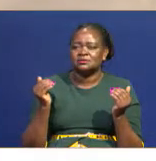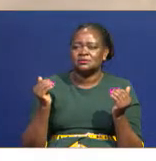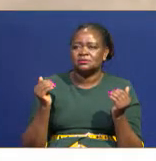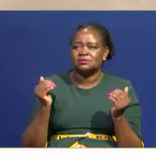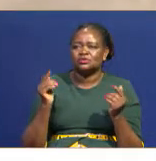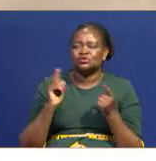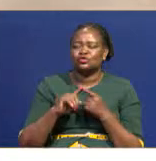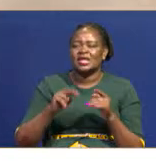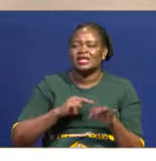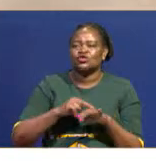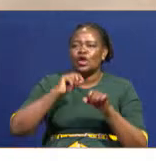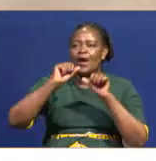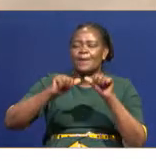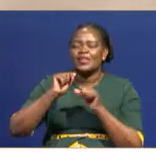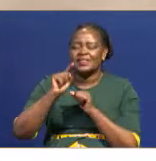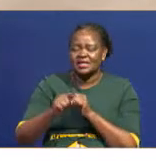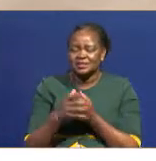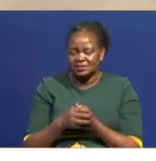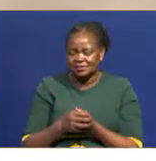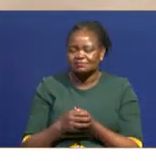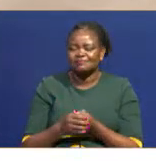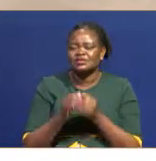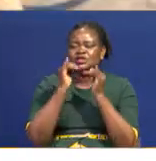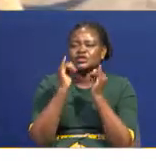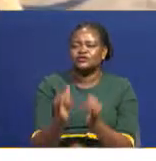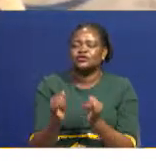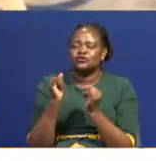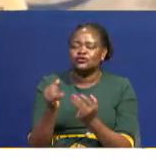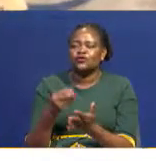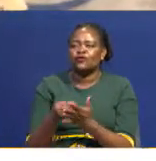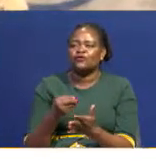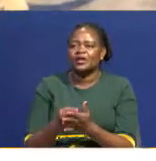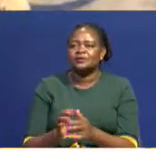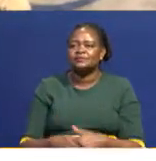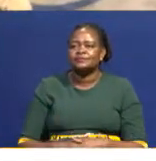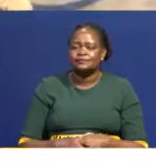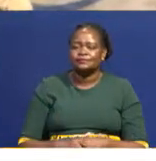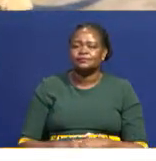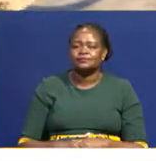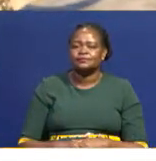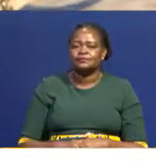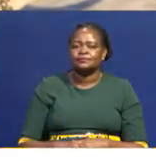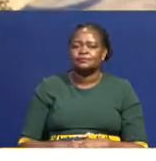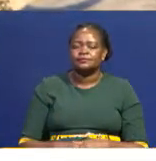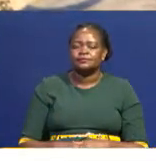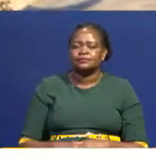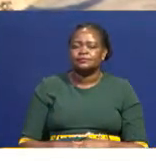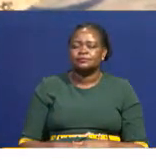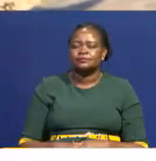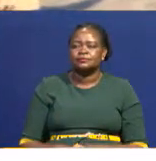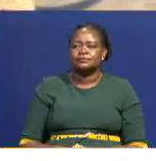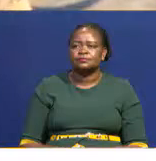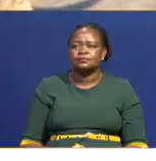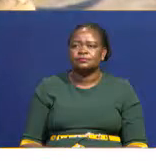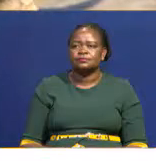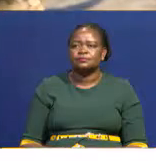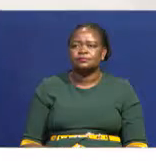to the nation in terms of all these individual funds. Benson Ruba reporting for Prime